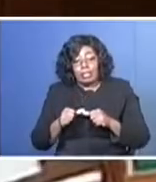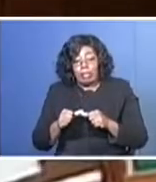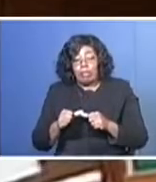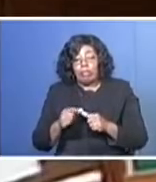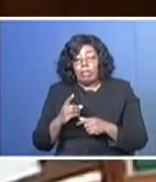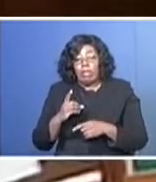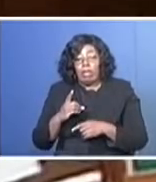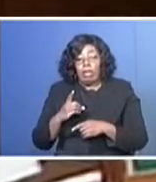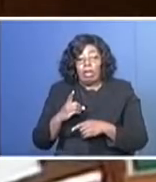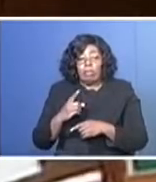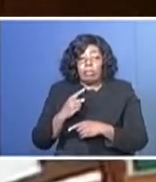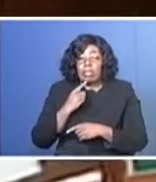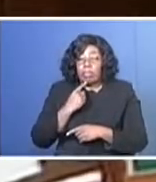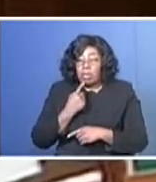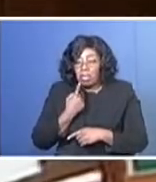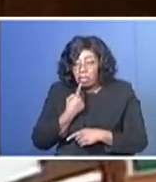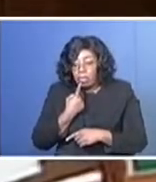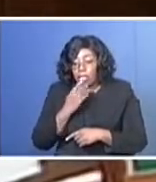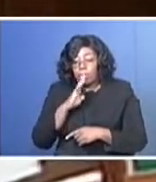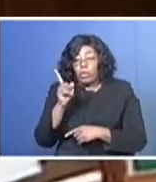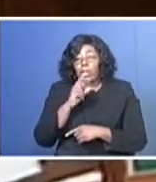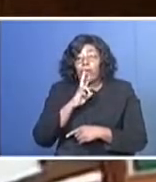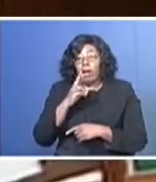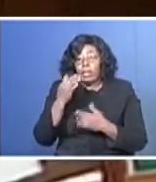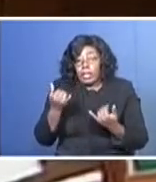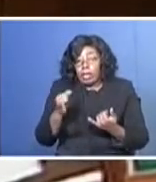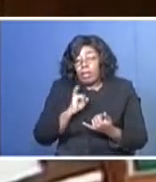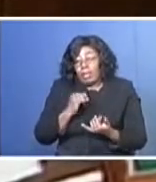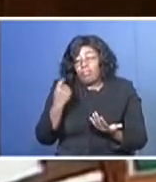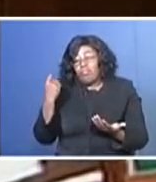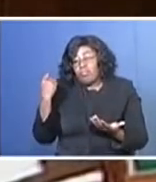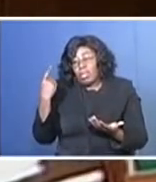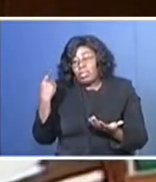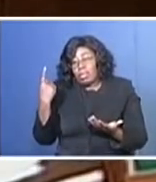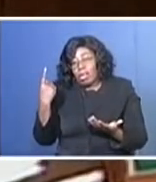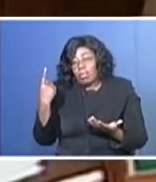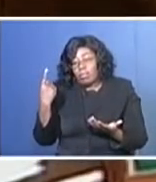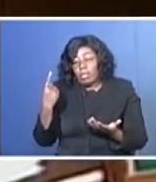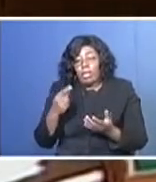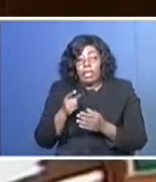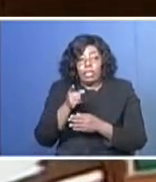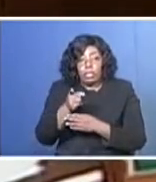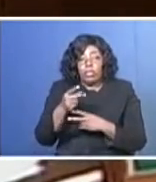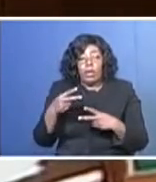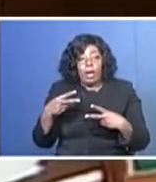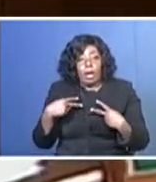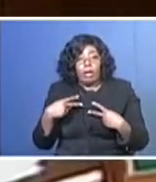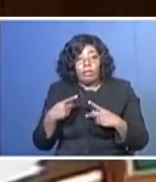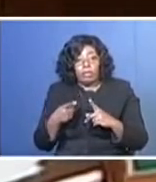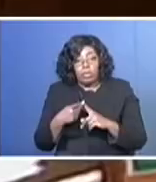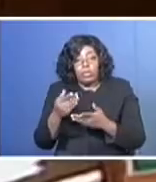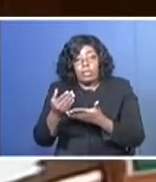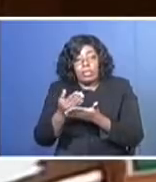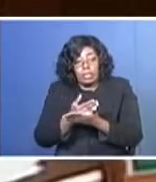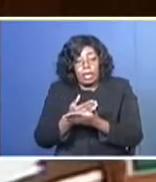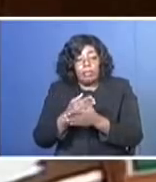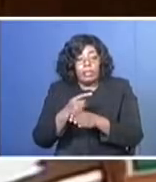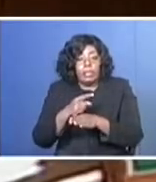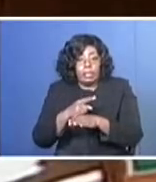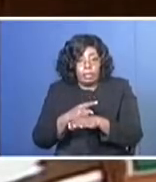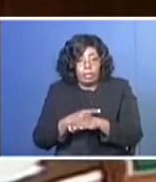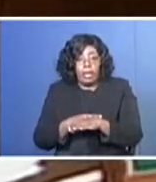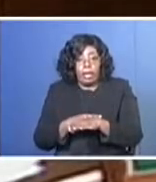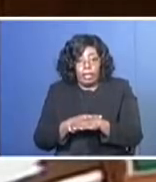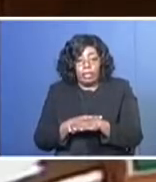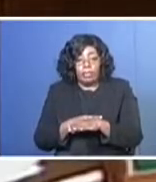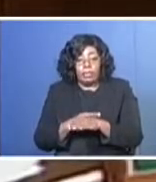sitting now. And I understand that you have to, sometimes this